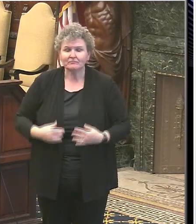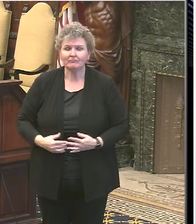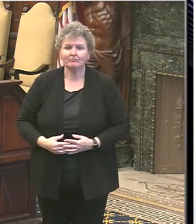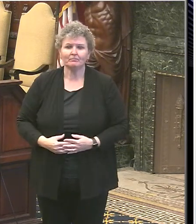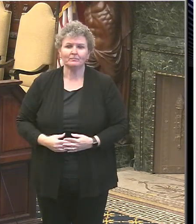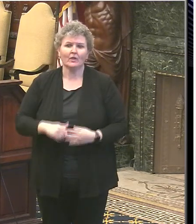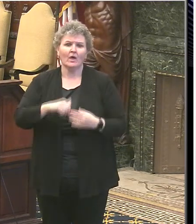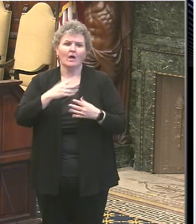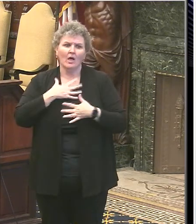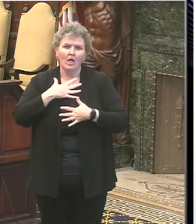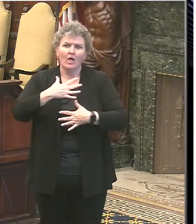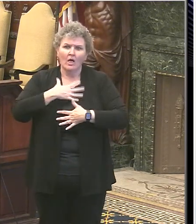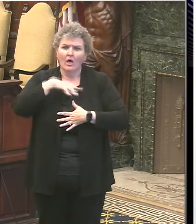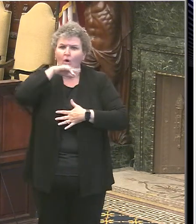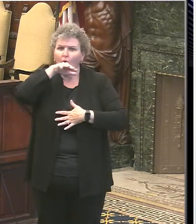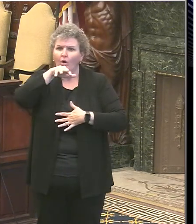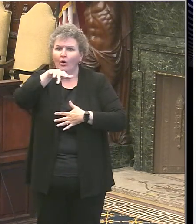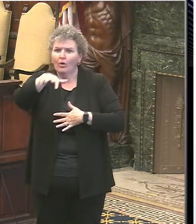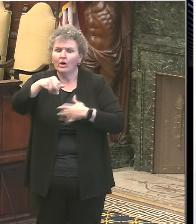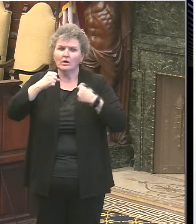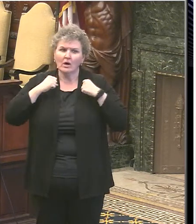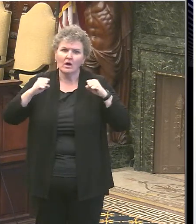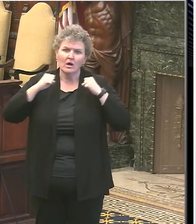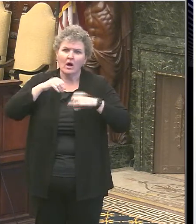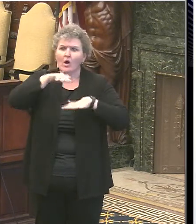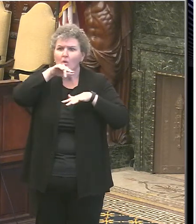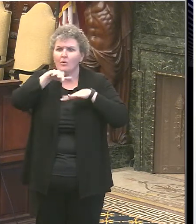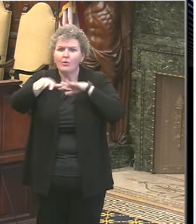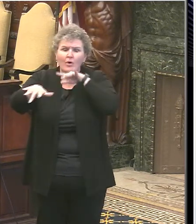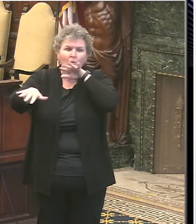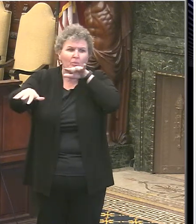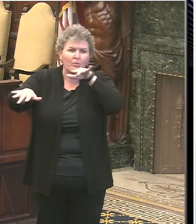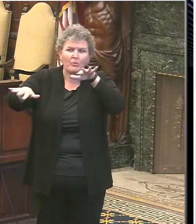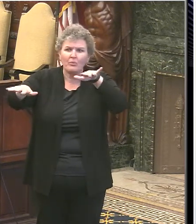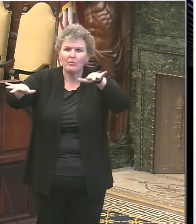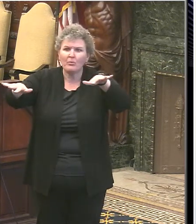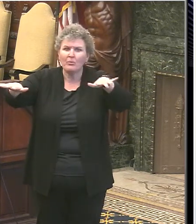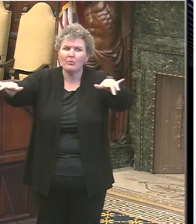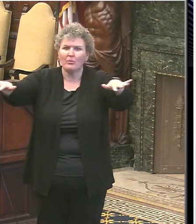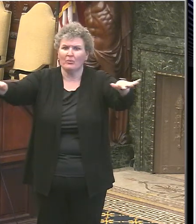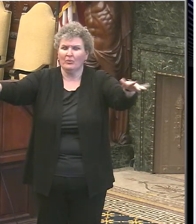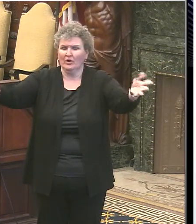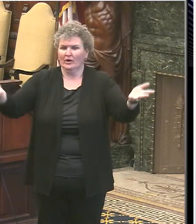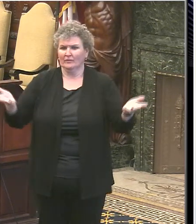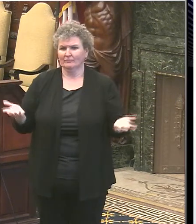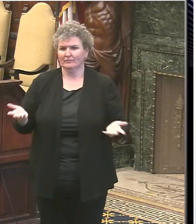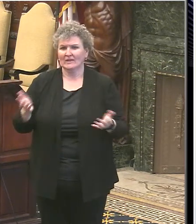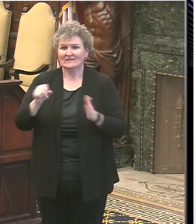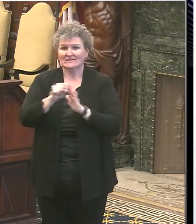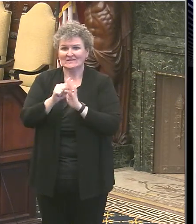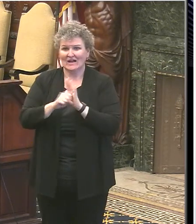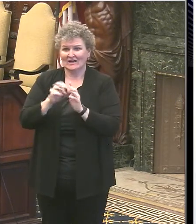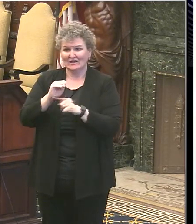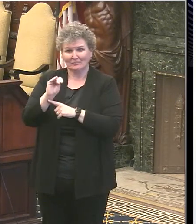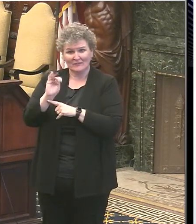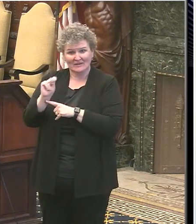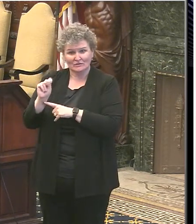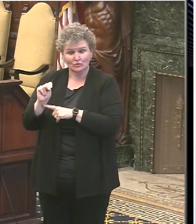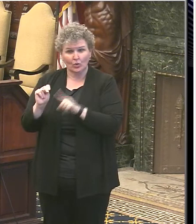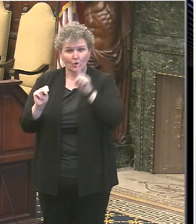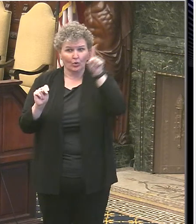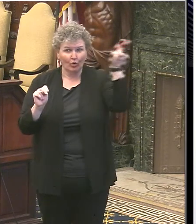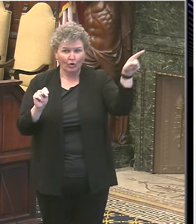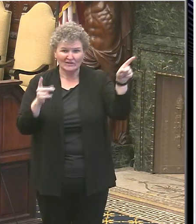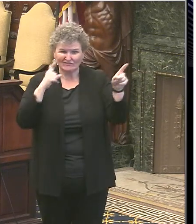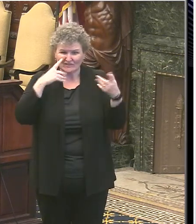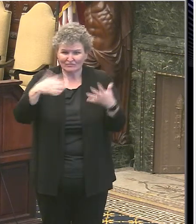you're putting more respiratory droplets out and getting more in. So the state of Minnesota tracks outbreaks, and gyms are